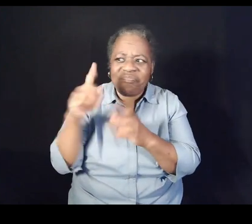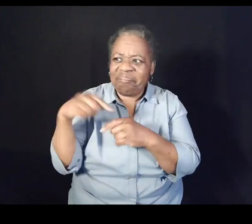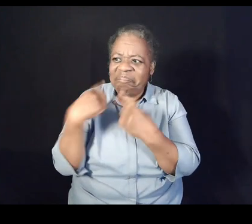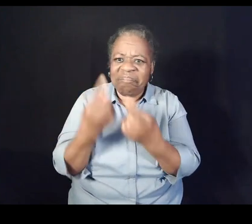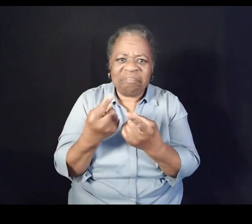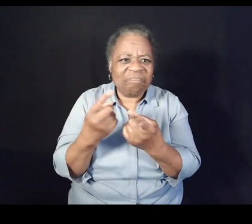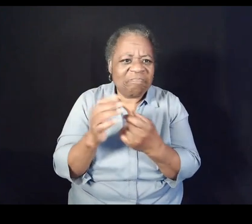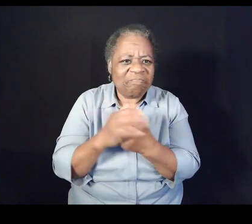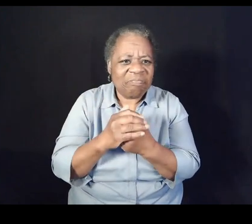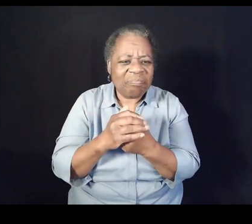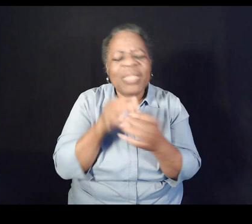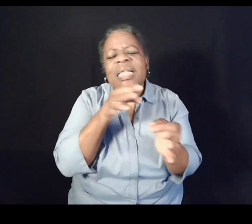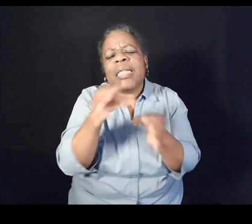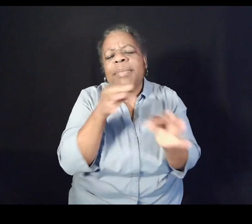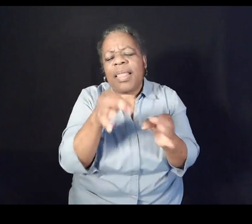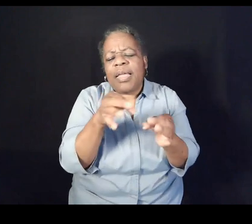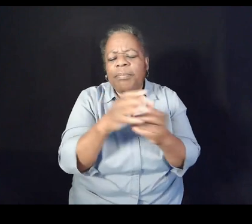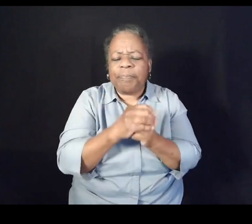Now, let me explain what I mean.